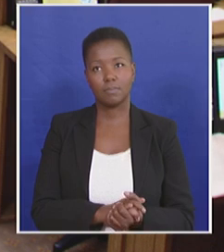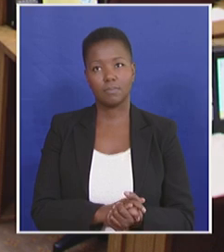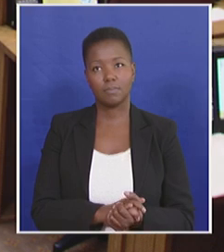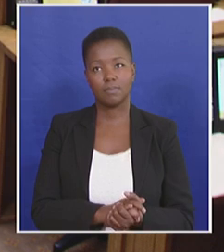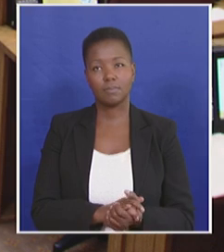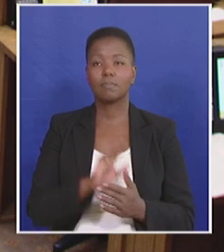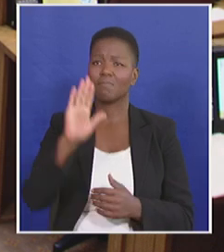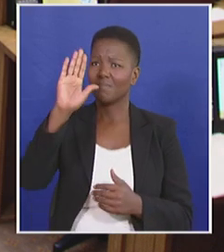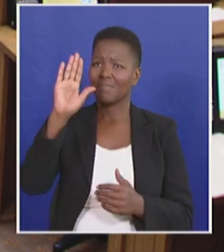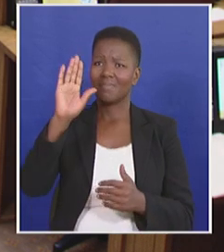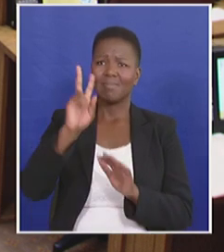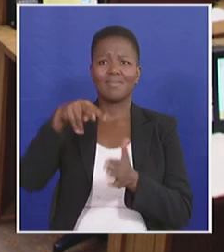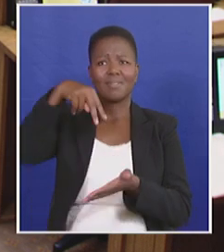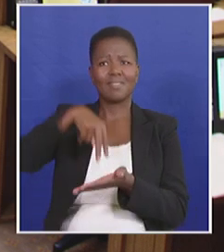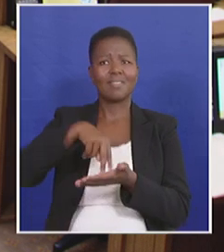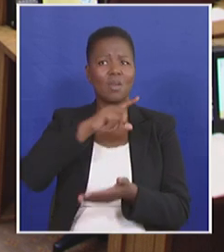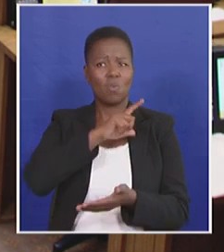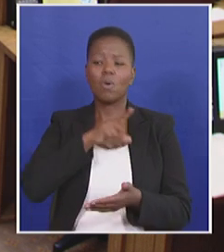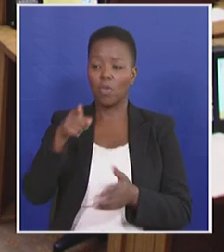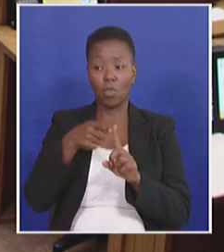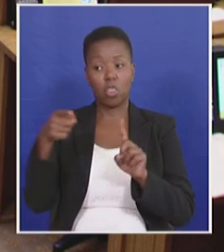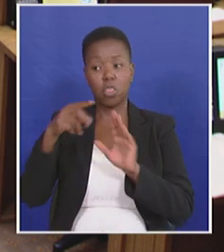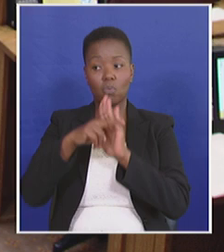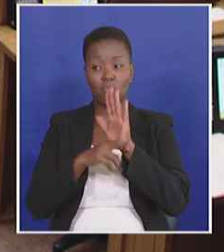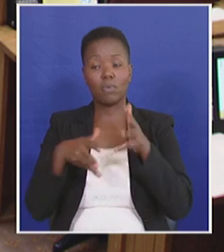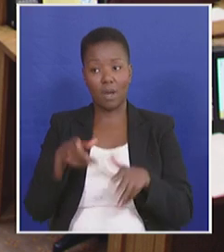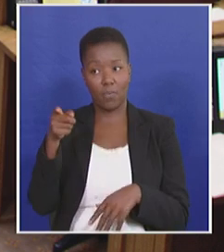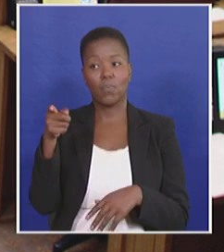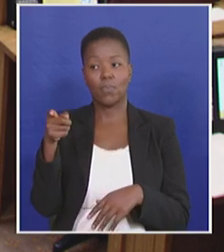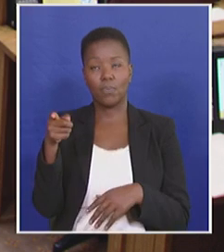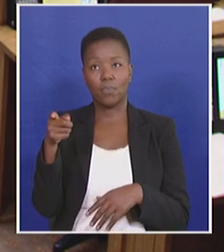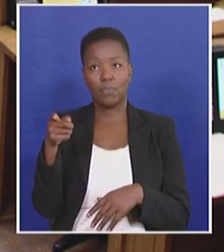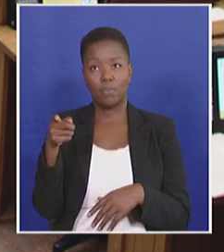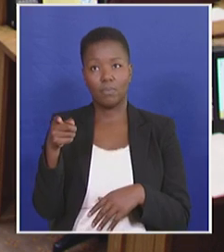Now you're out of order, Honorable Mukwena. You are out of order now.